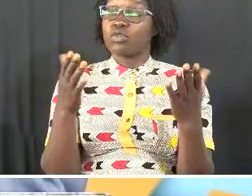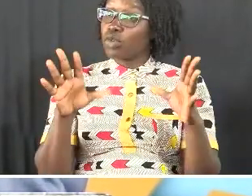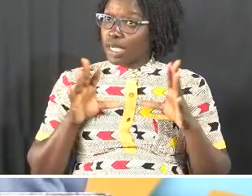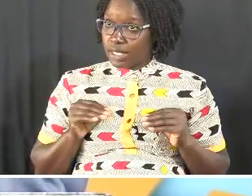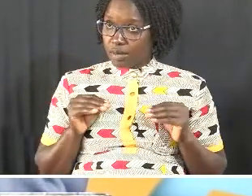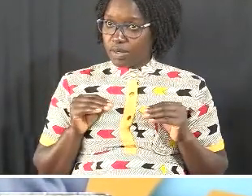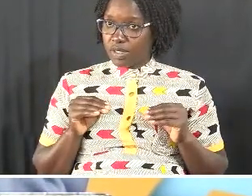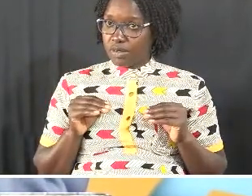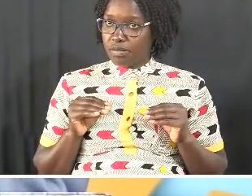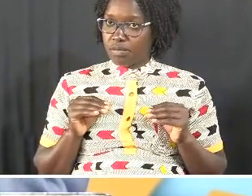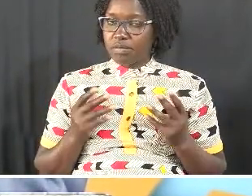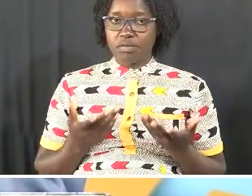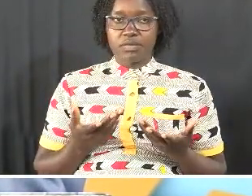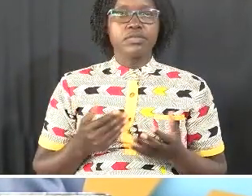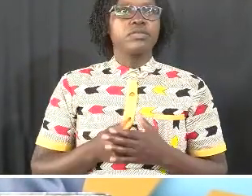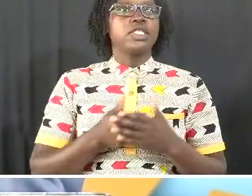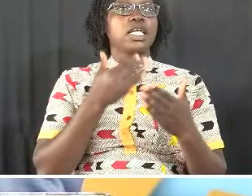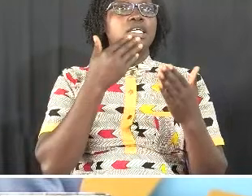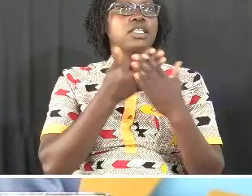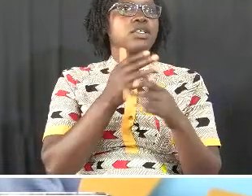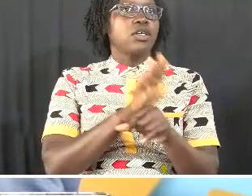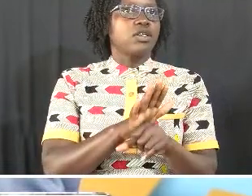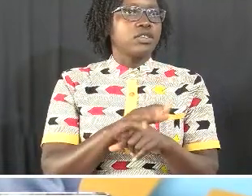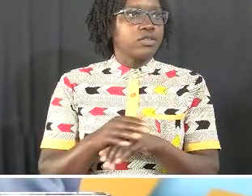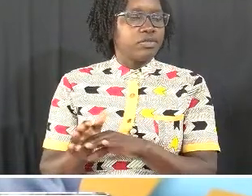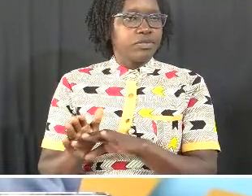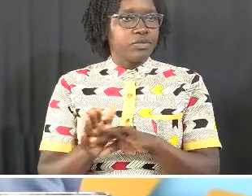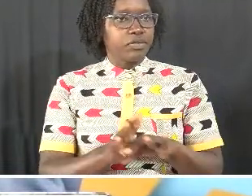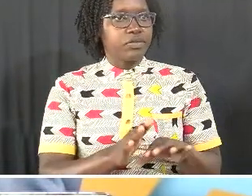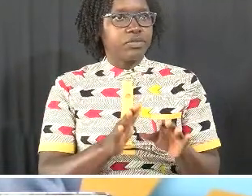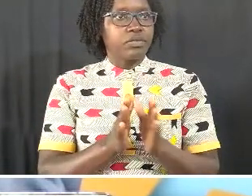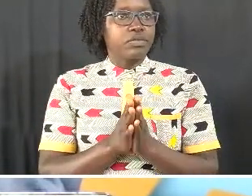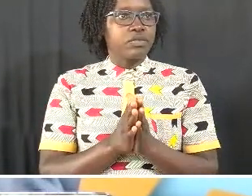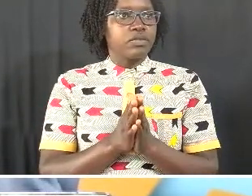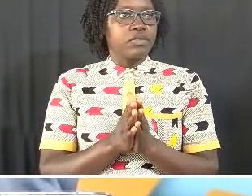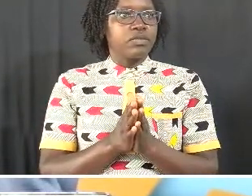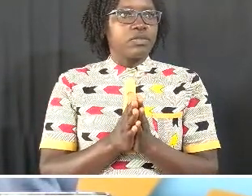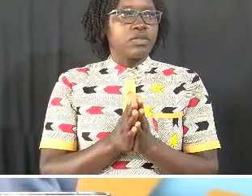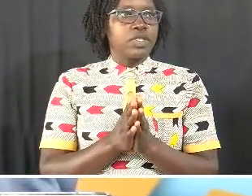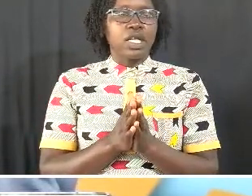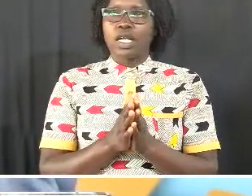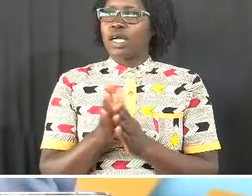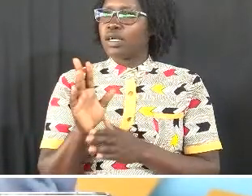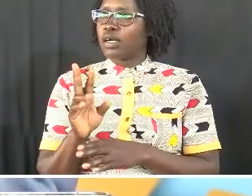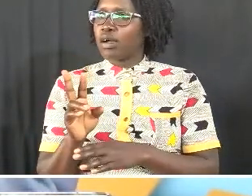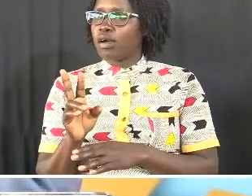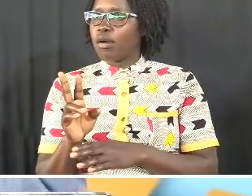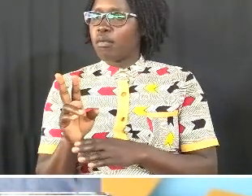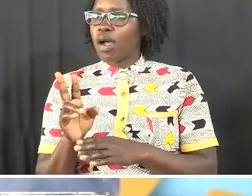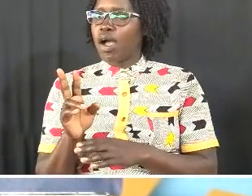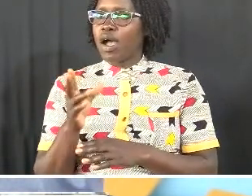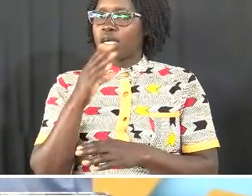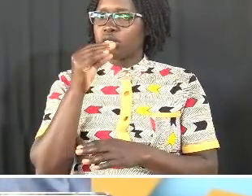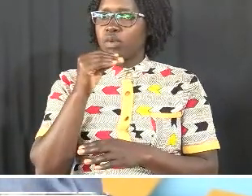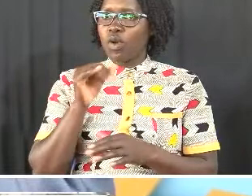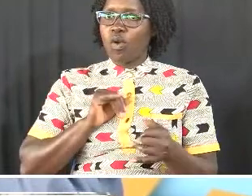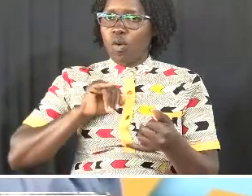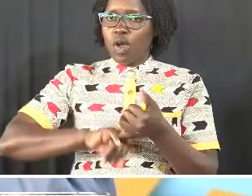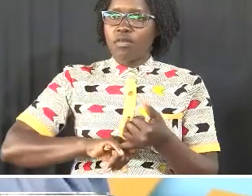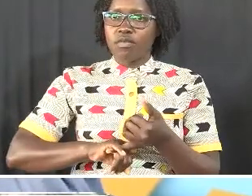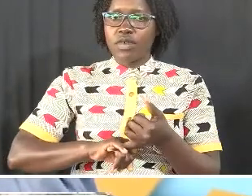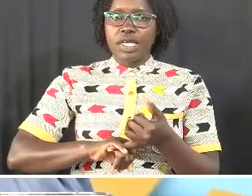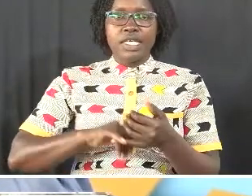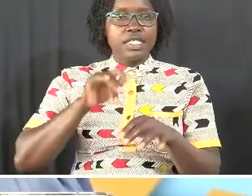regards? Thank you so much. I spoke to my wife this morning. She told me to